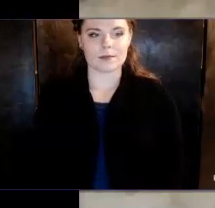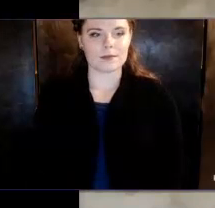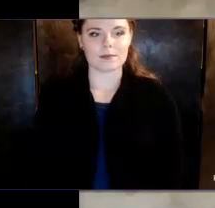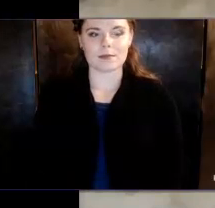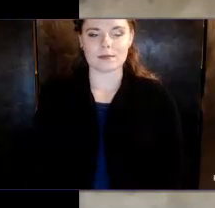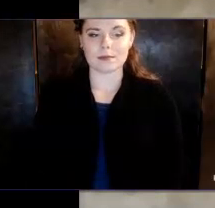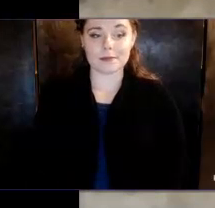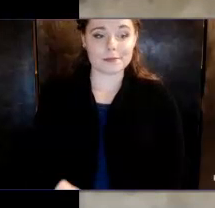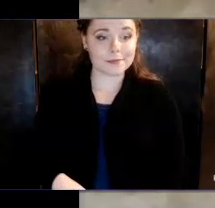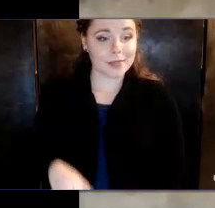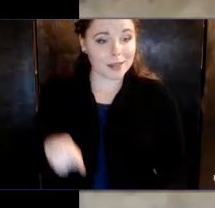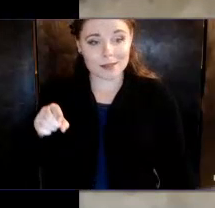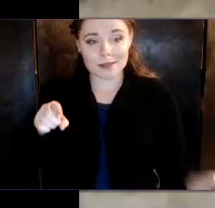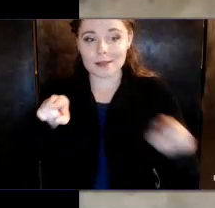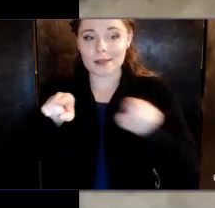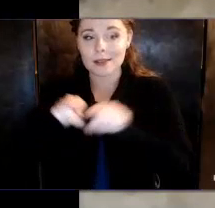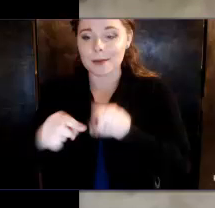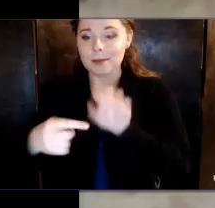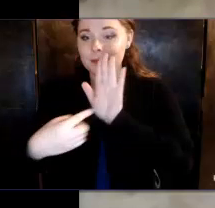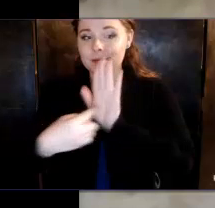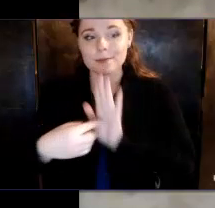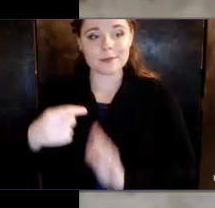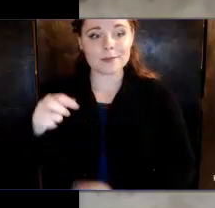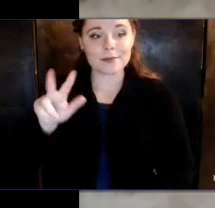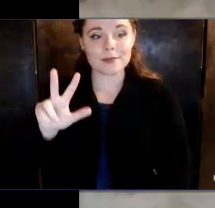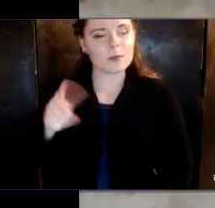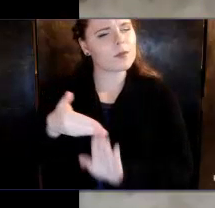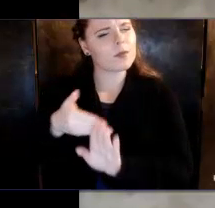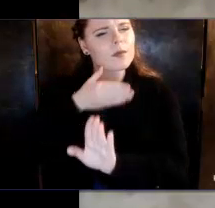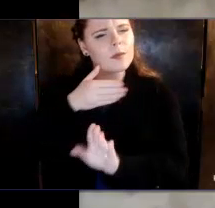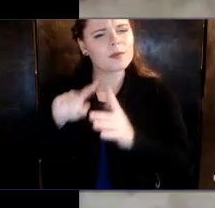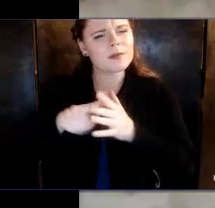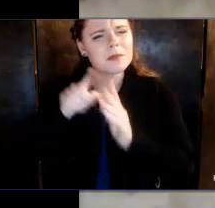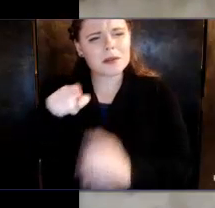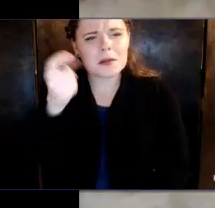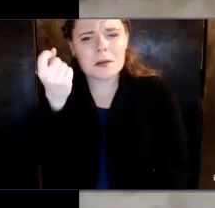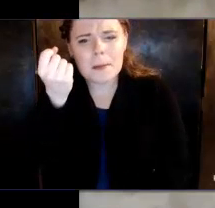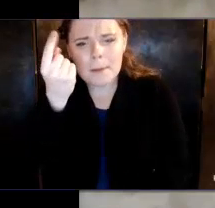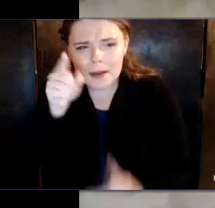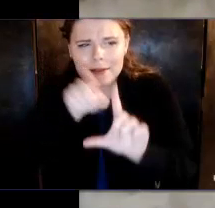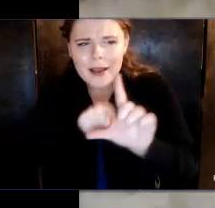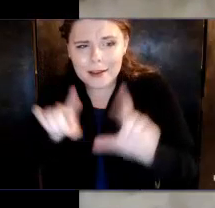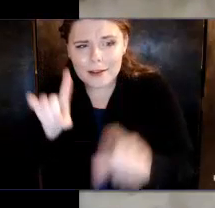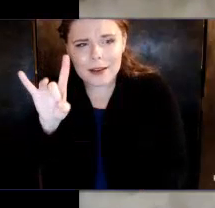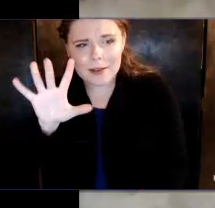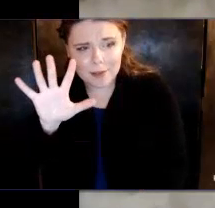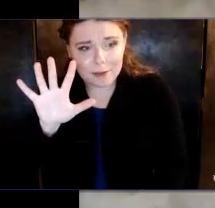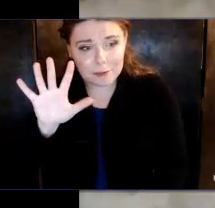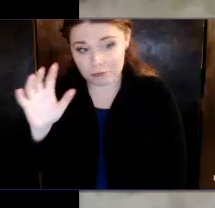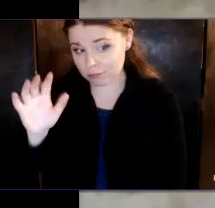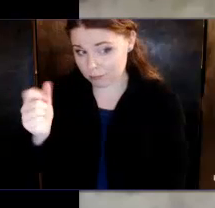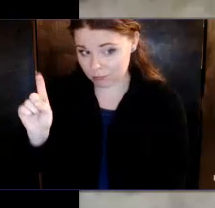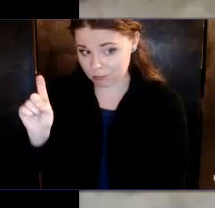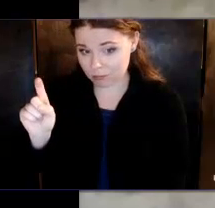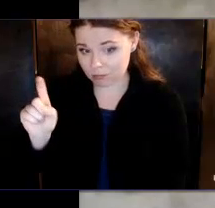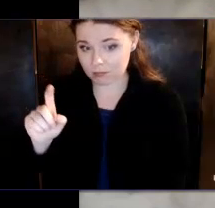Same thing with example number 3. But before we move on, does it make sense for our angle to be 85 degrees?